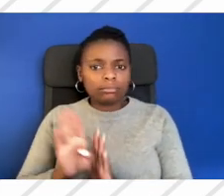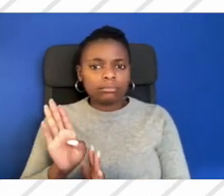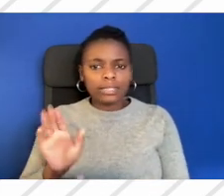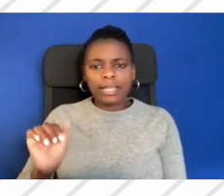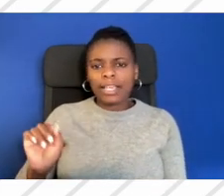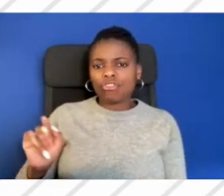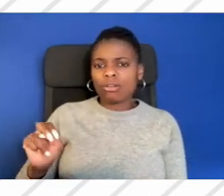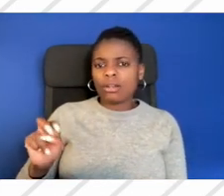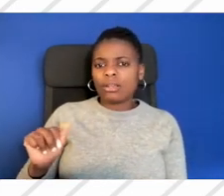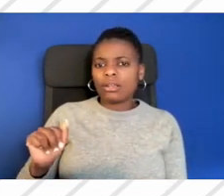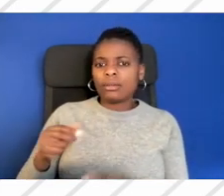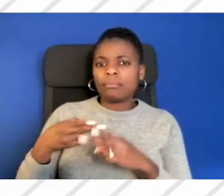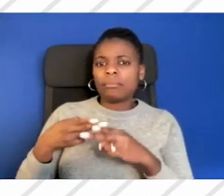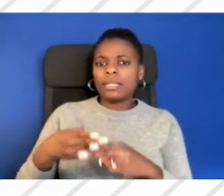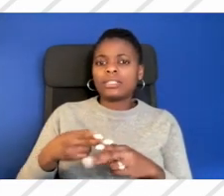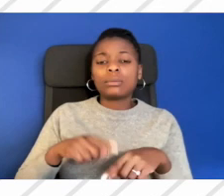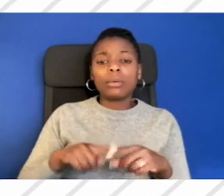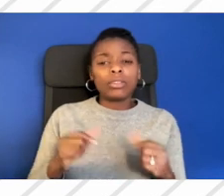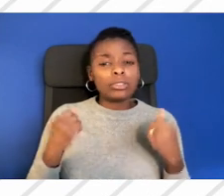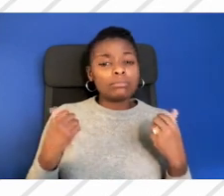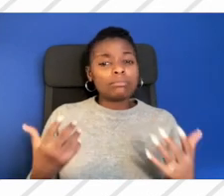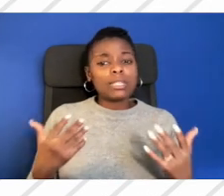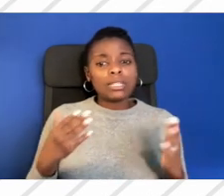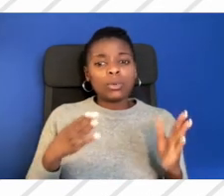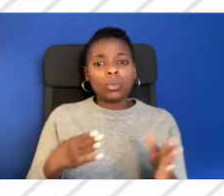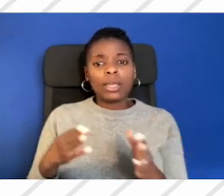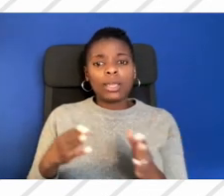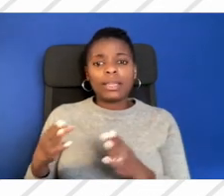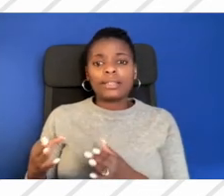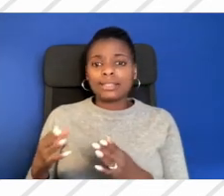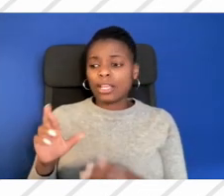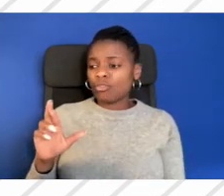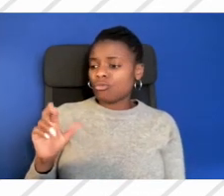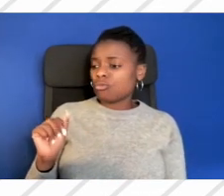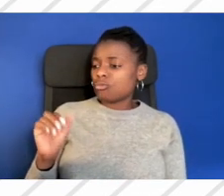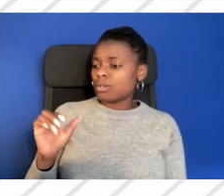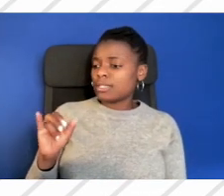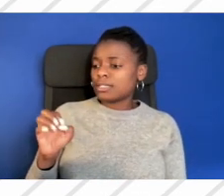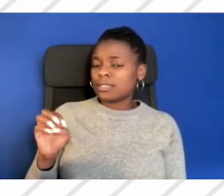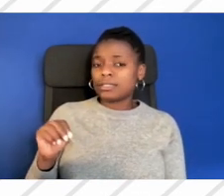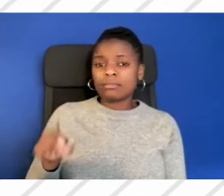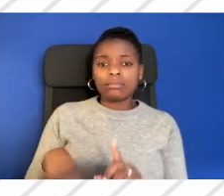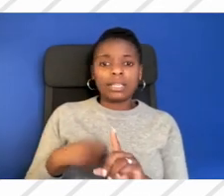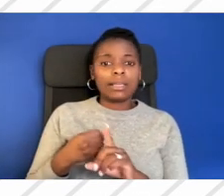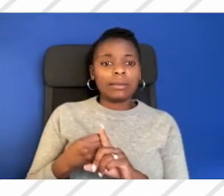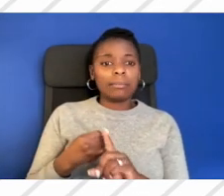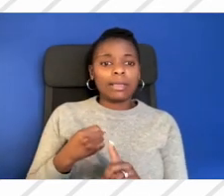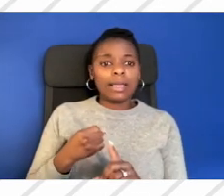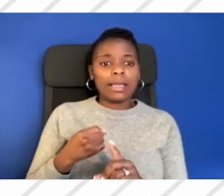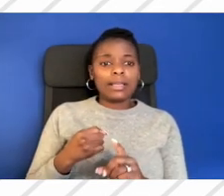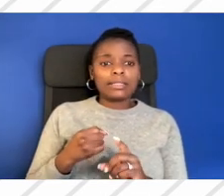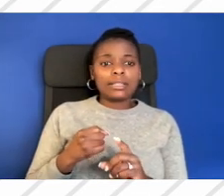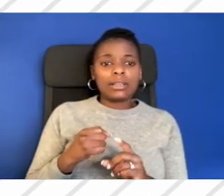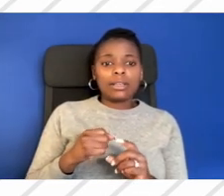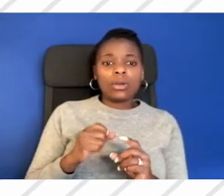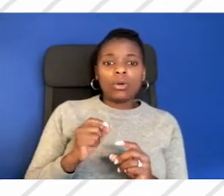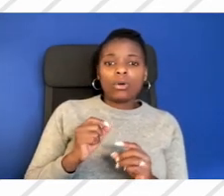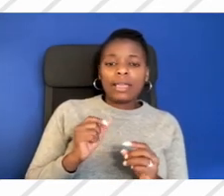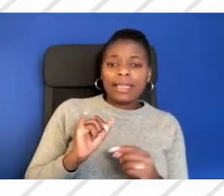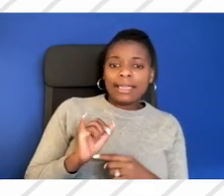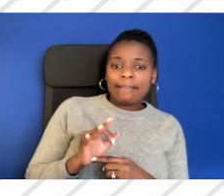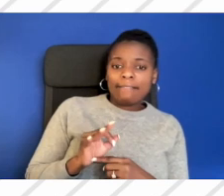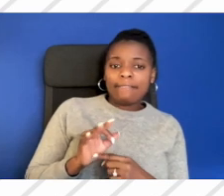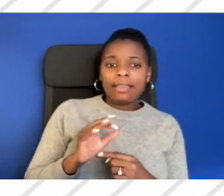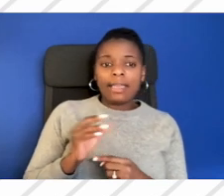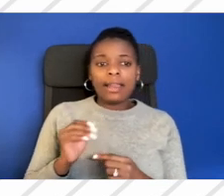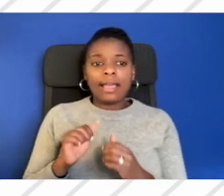But there are multiple ways in which the context of racism shapes access to whether and how these needs are actually met. And